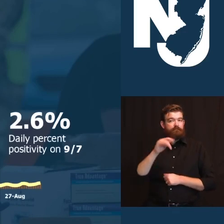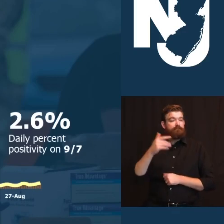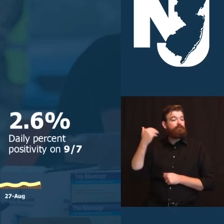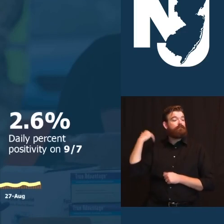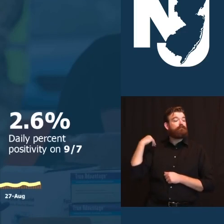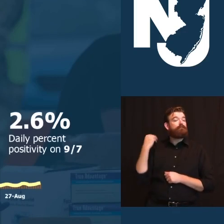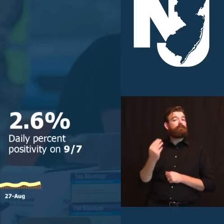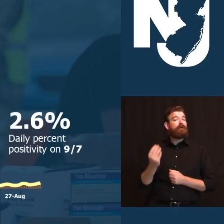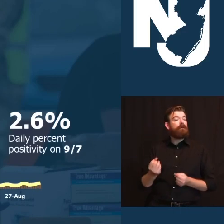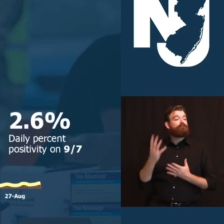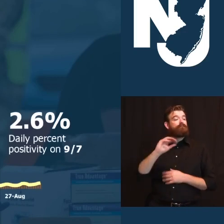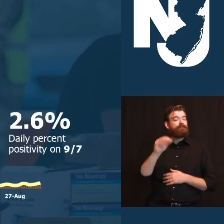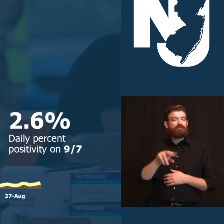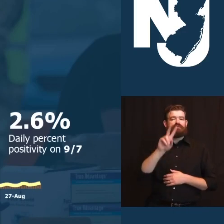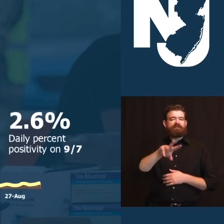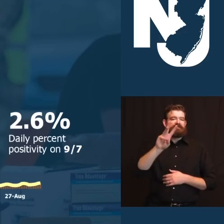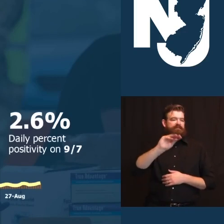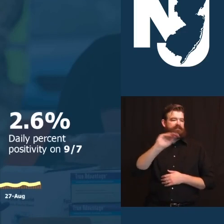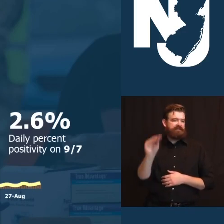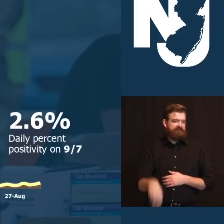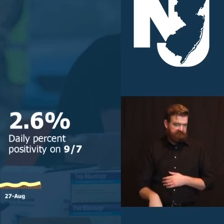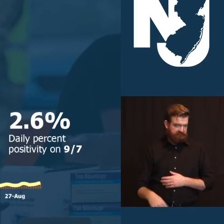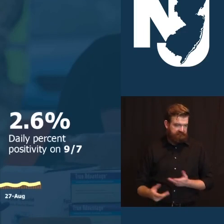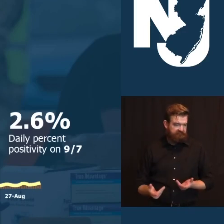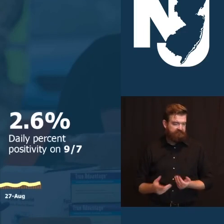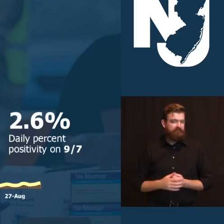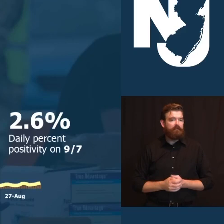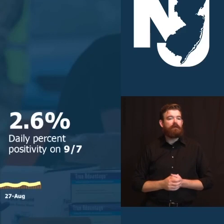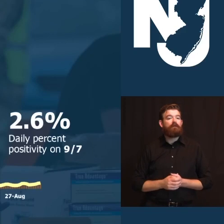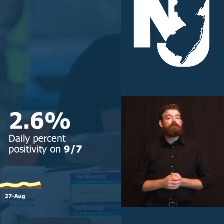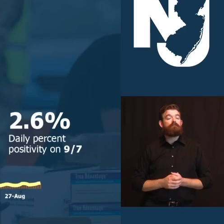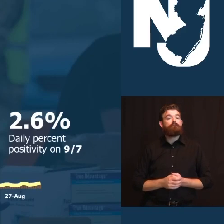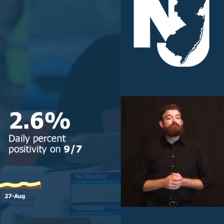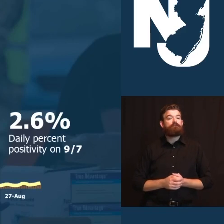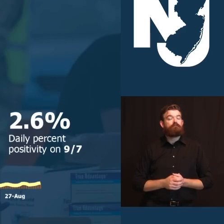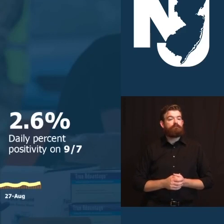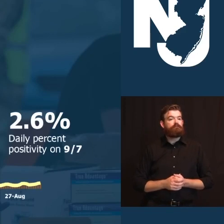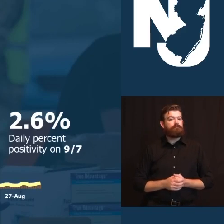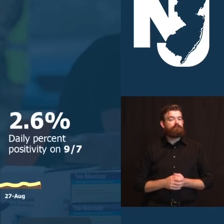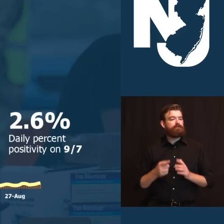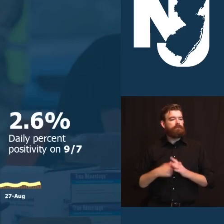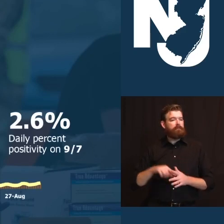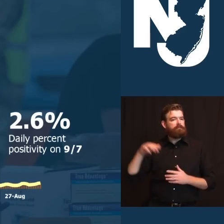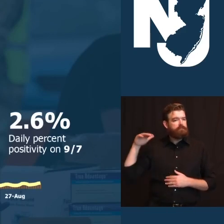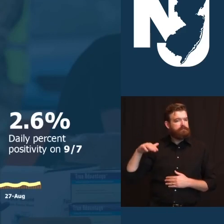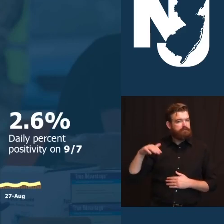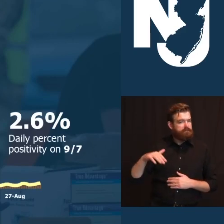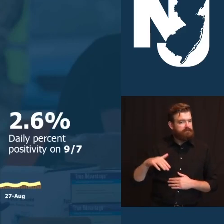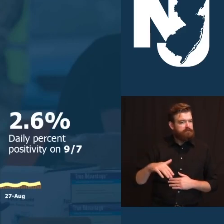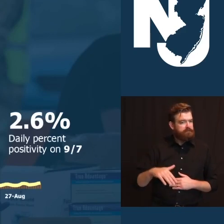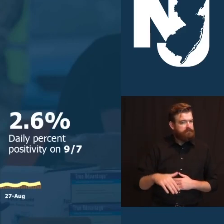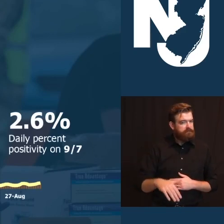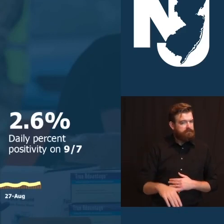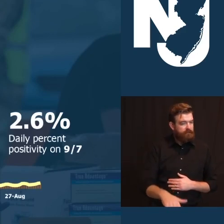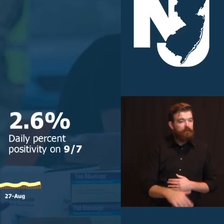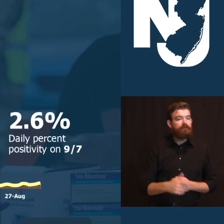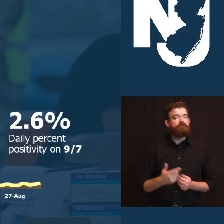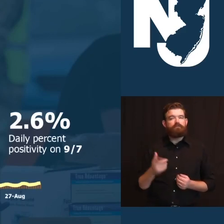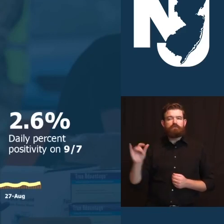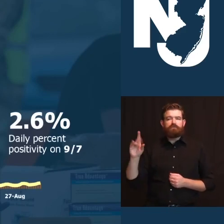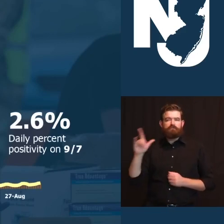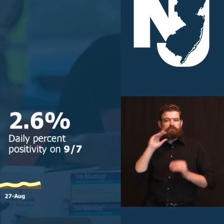Good news is that had peaked up a little higher than that yesterday, started to come down, which is good. I know Judy's going to give some greater insight into the age groups